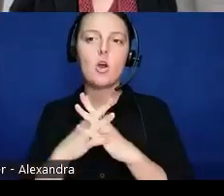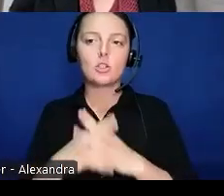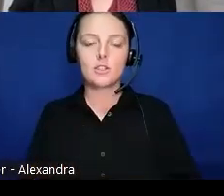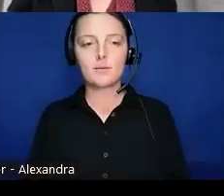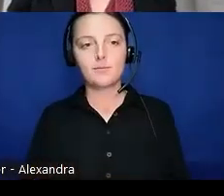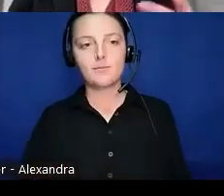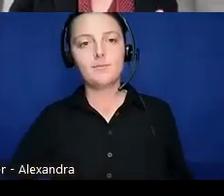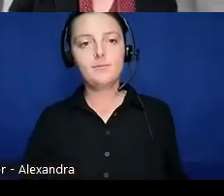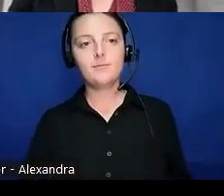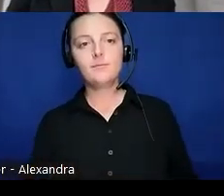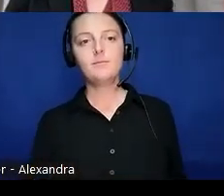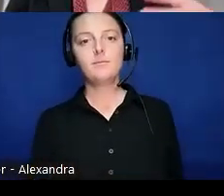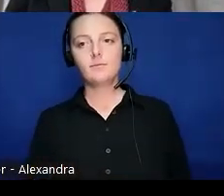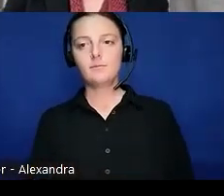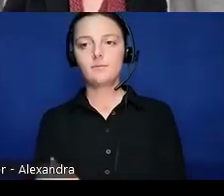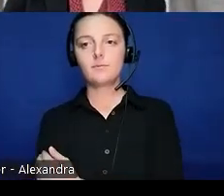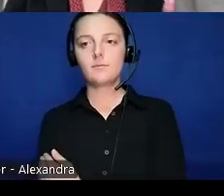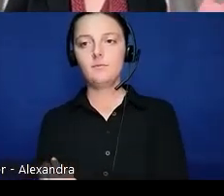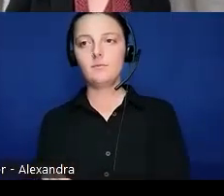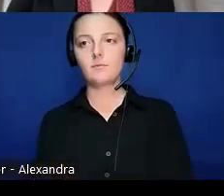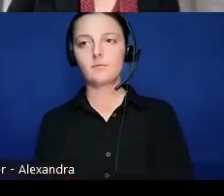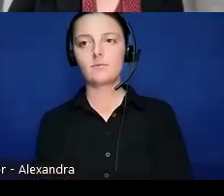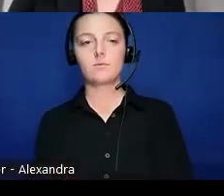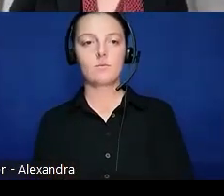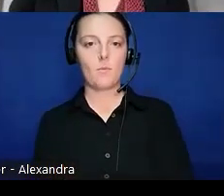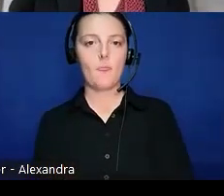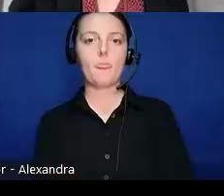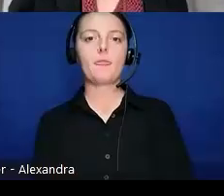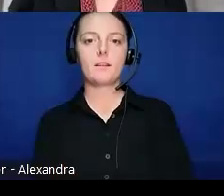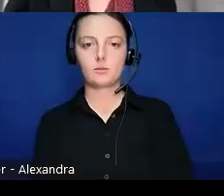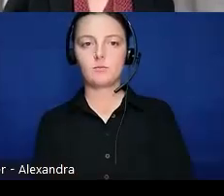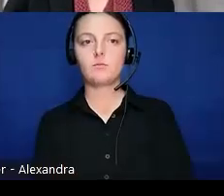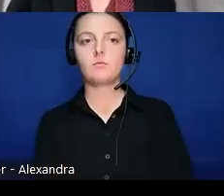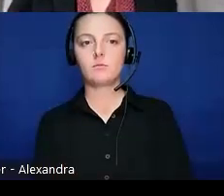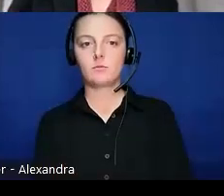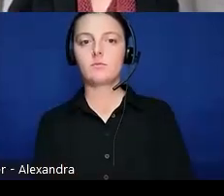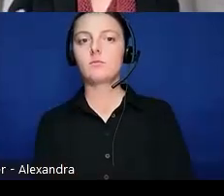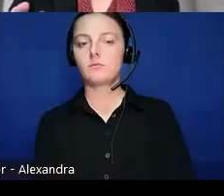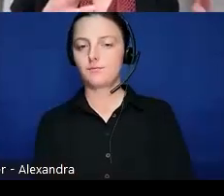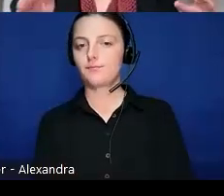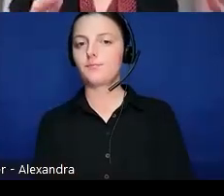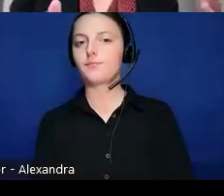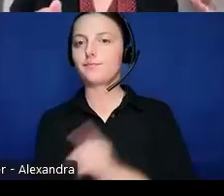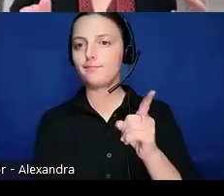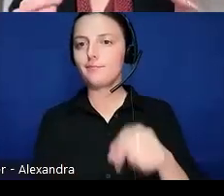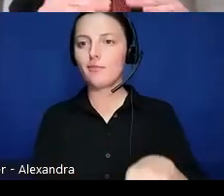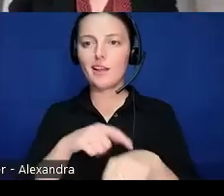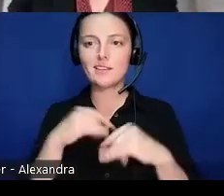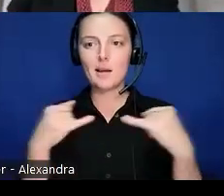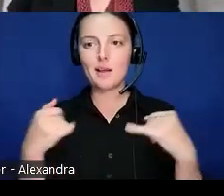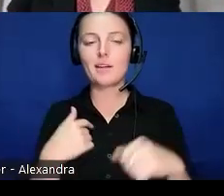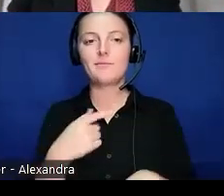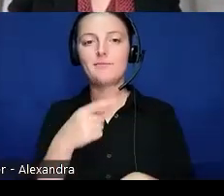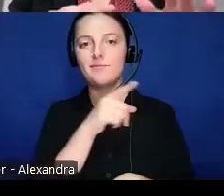And this is a timeline, and this is in one of our papers, but I think just to drive home the point